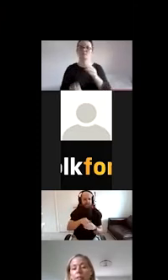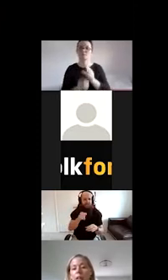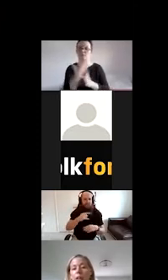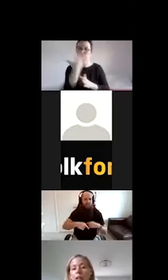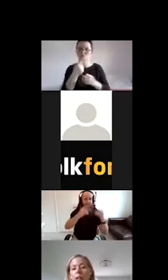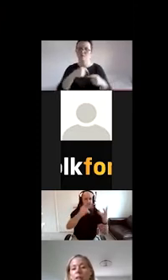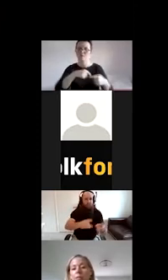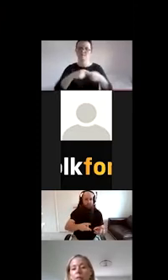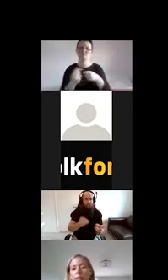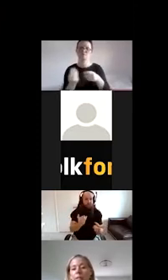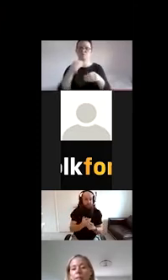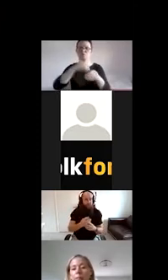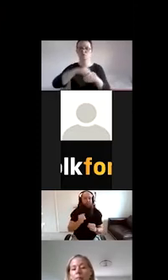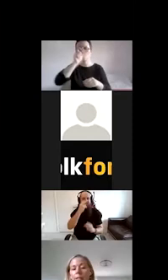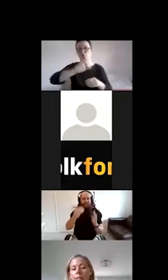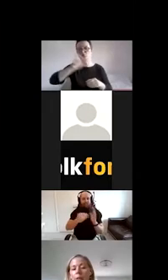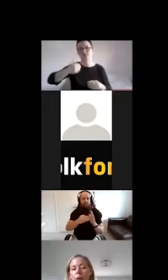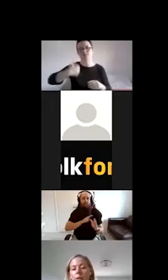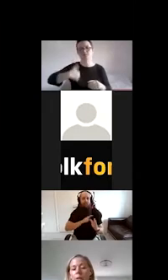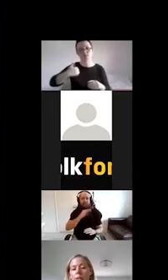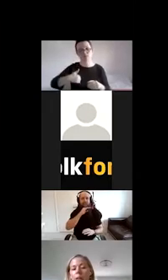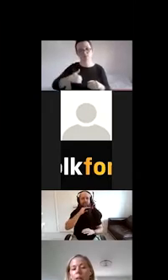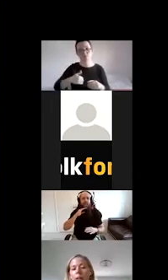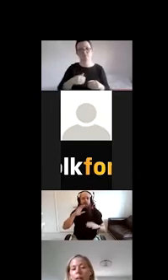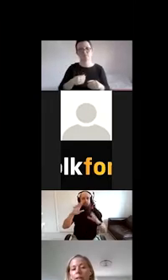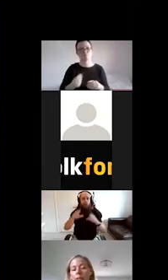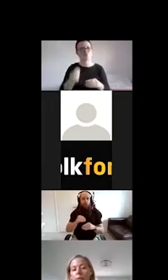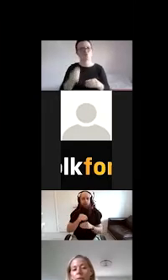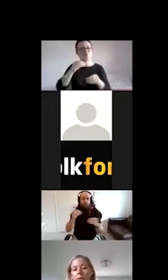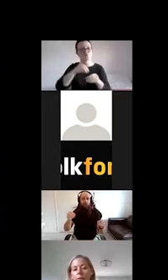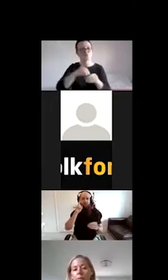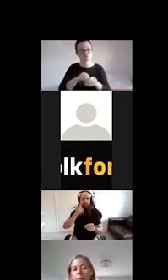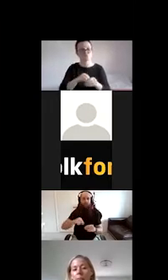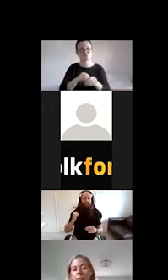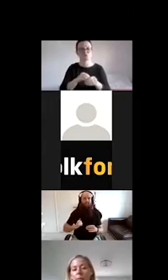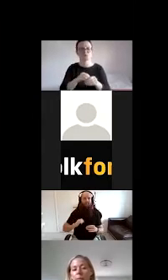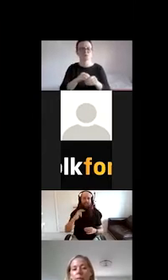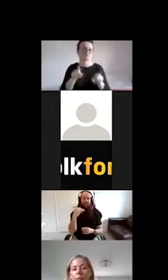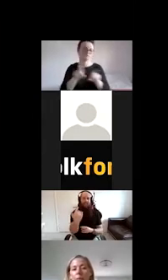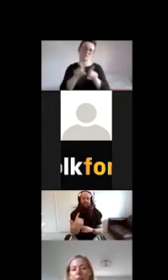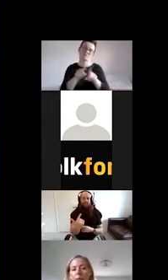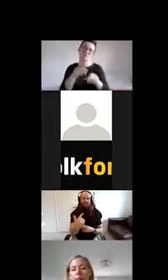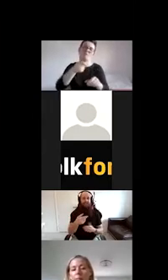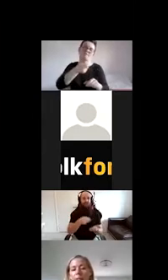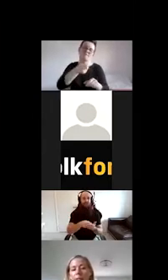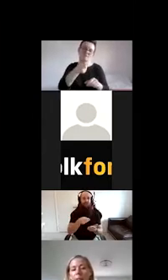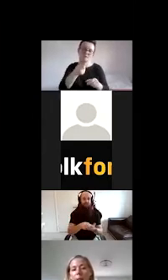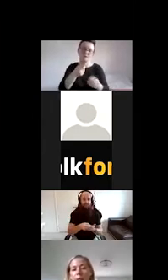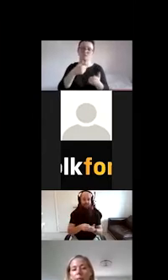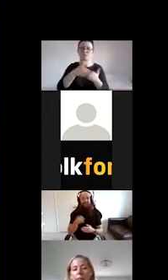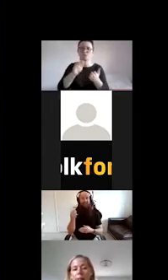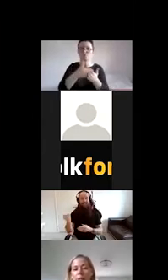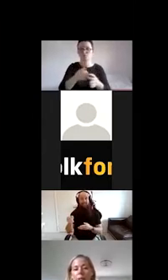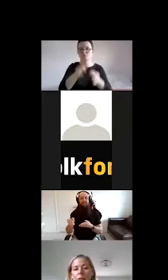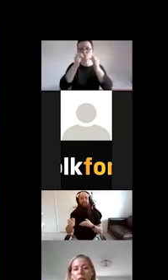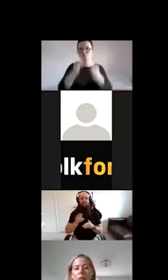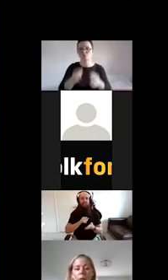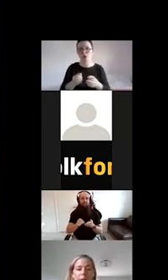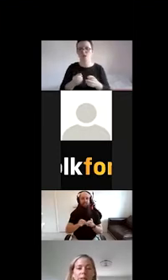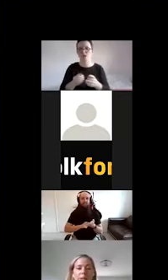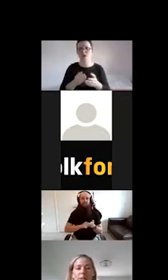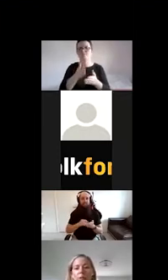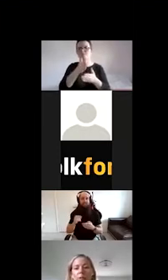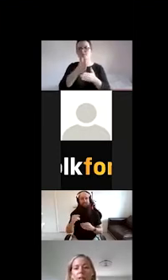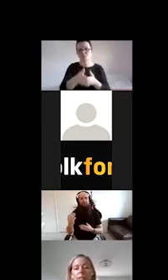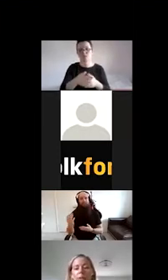budgets for accessibility costs. And this was also specifically requested by the implementing actors,